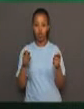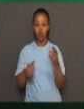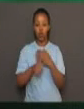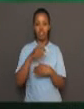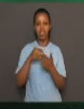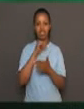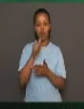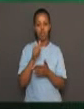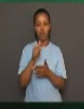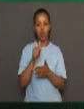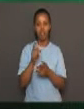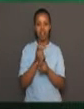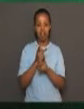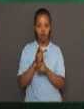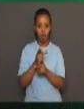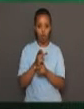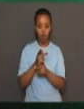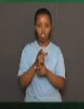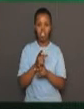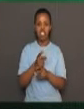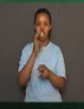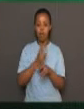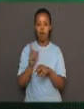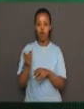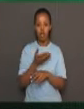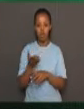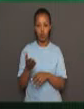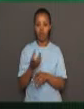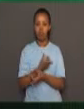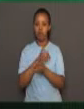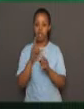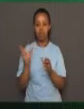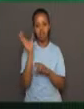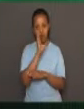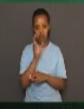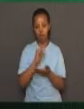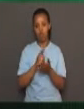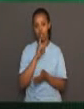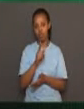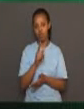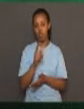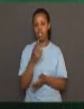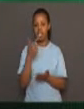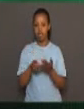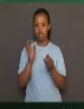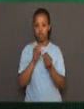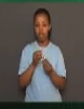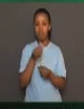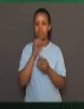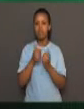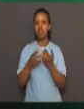predators, prepare for dangerous situations, and figure out ways to find